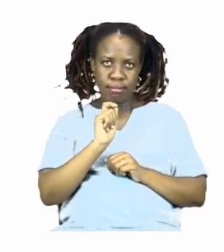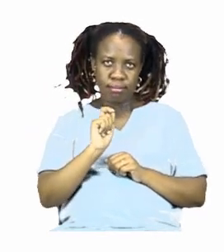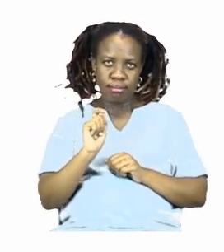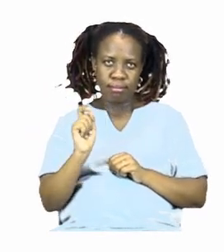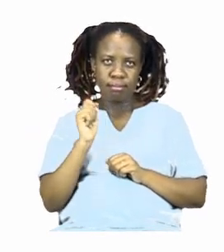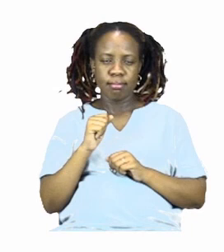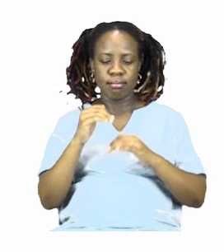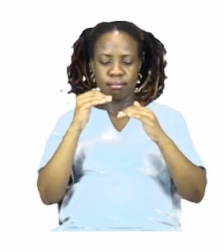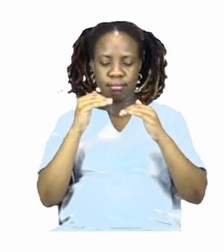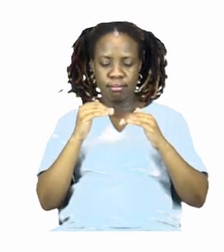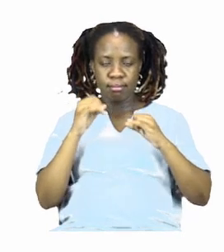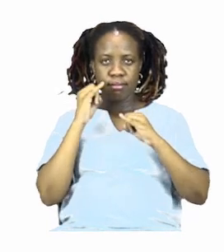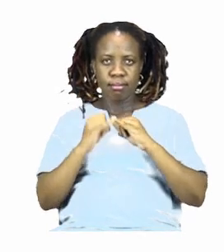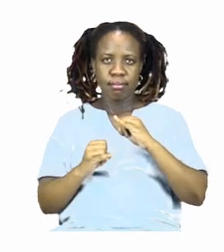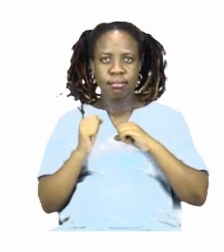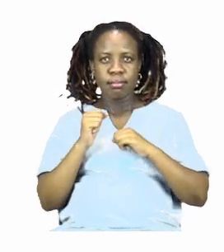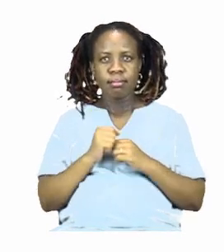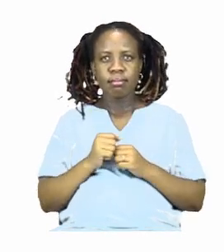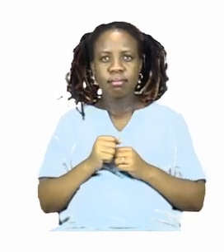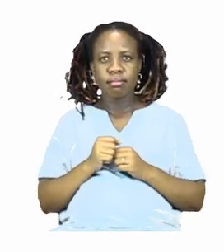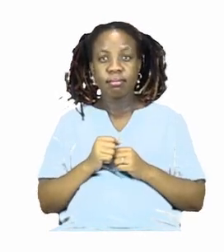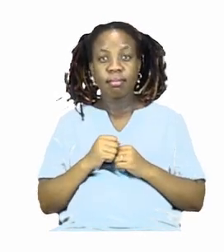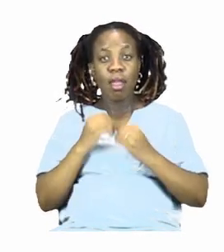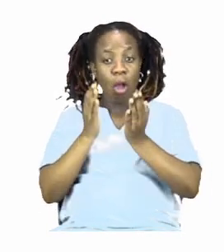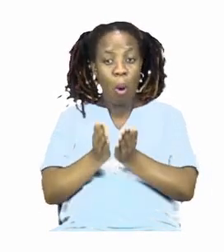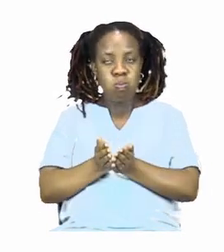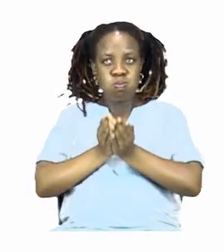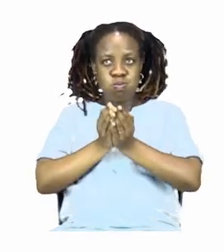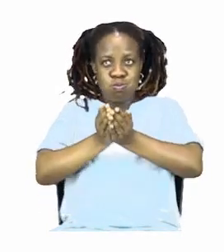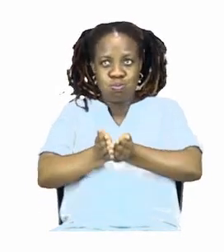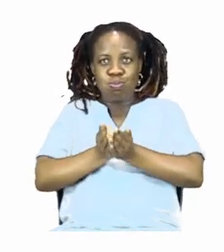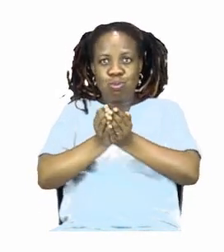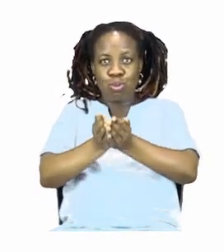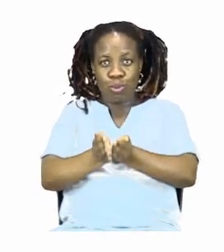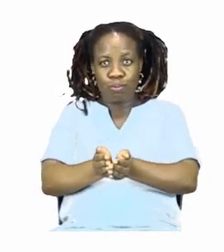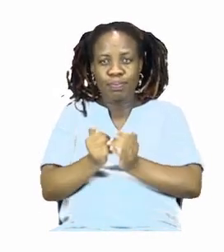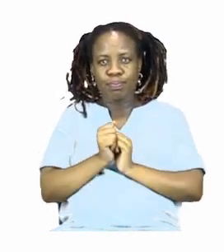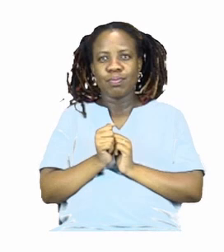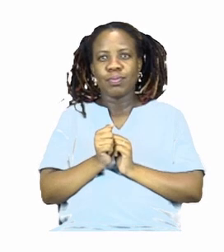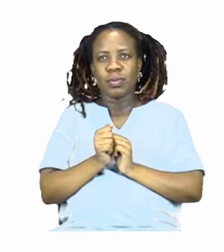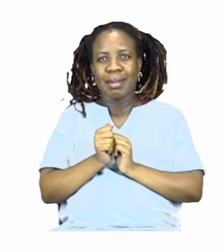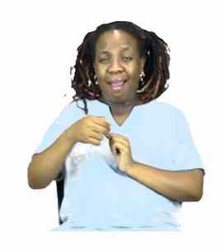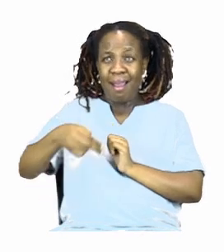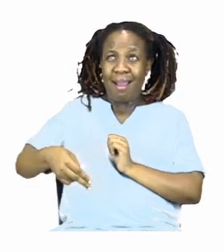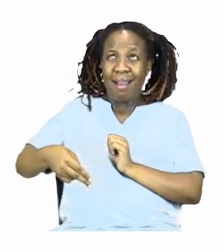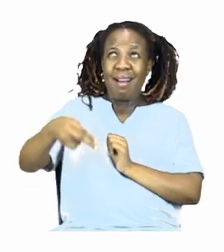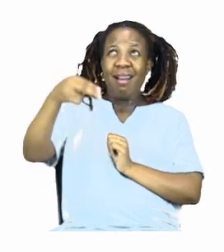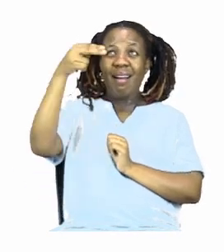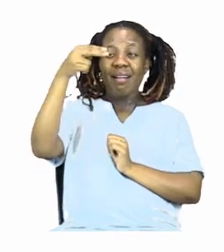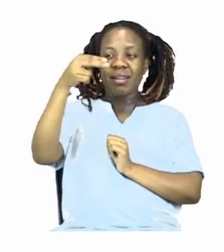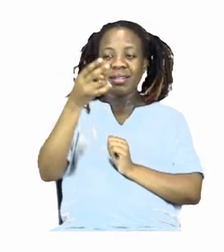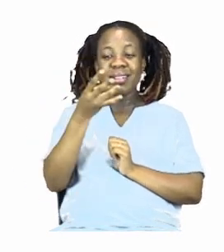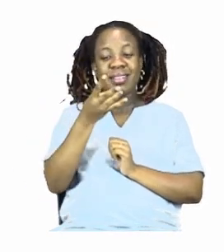of the activity there it says, the height of the boat is 7 meters and the